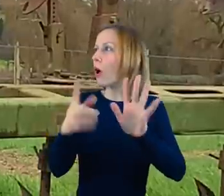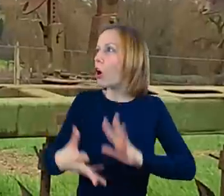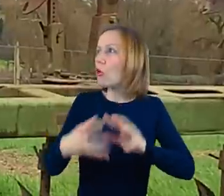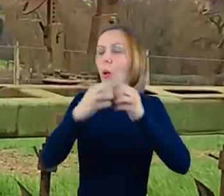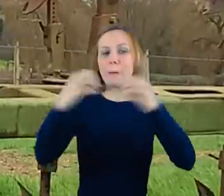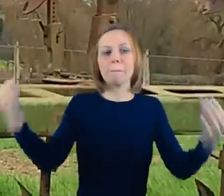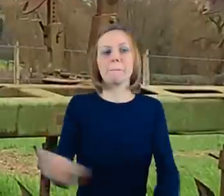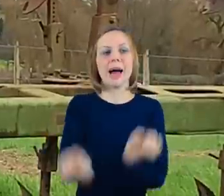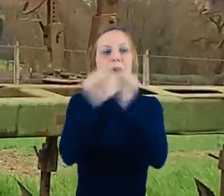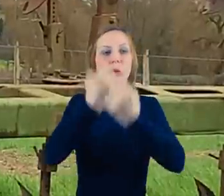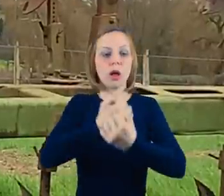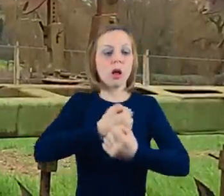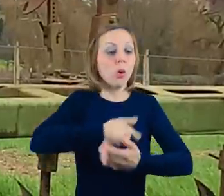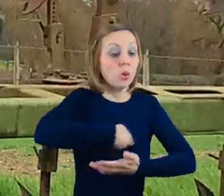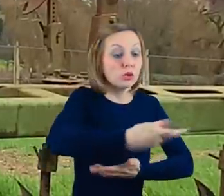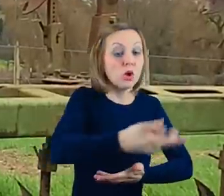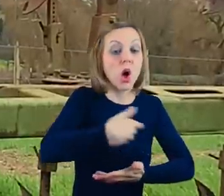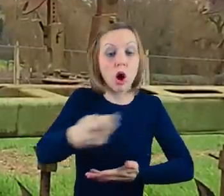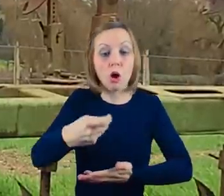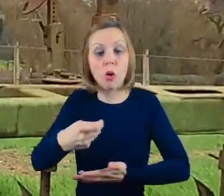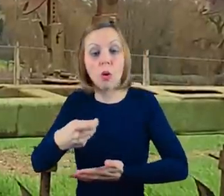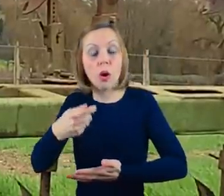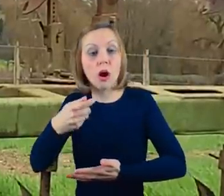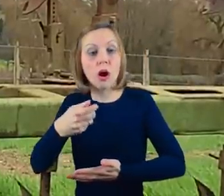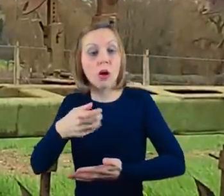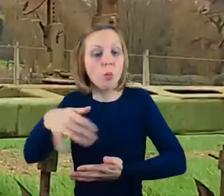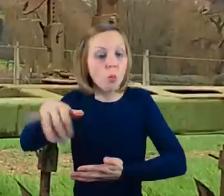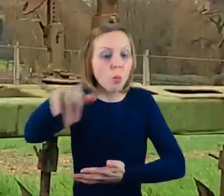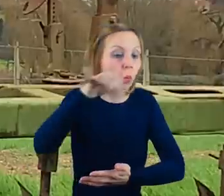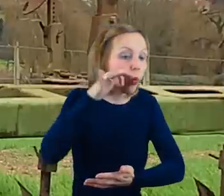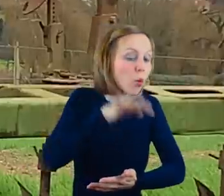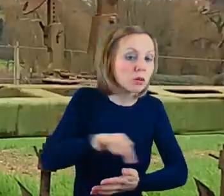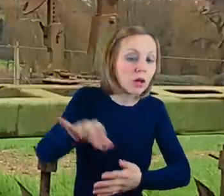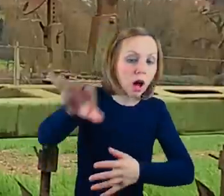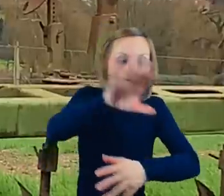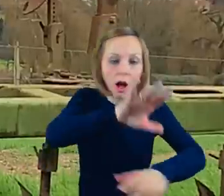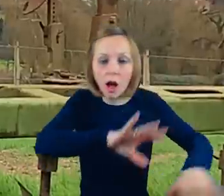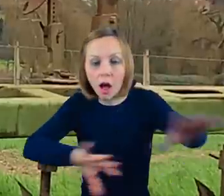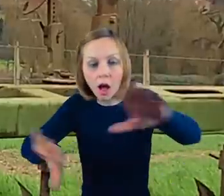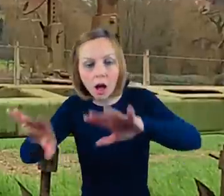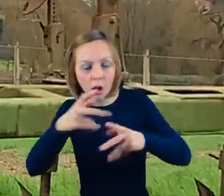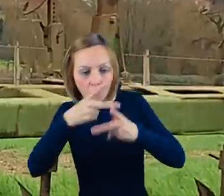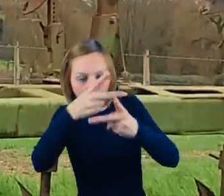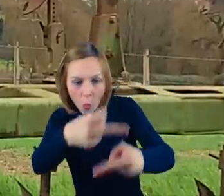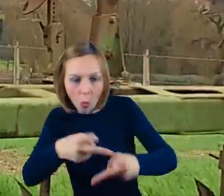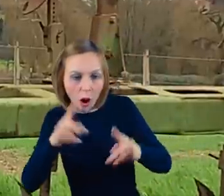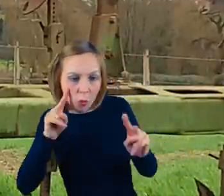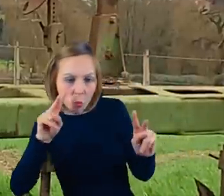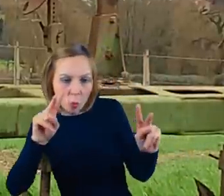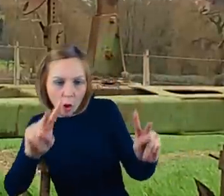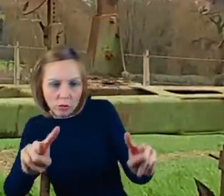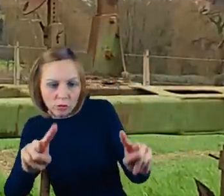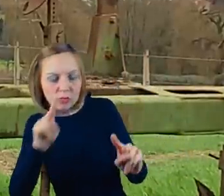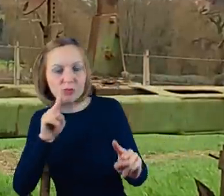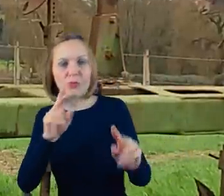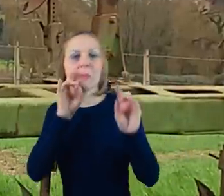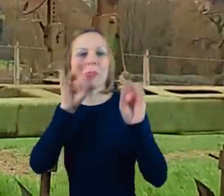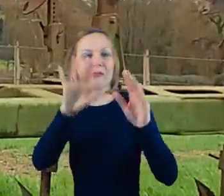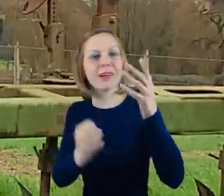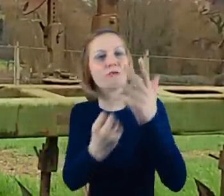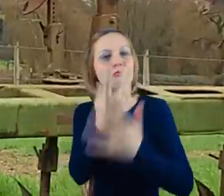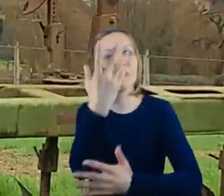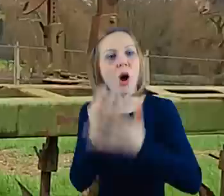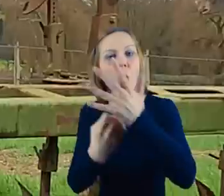and watering, tending and watching, we may see the miracle of growth and in due course reap a